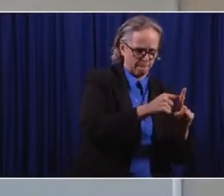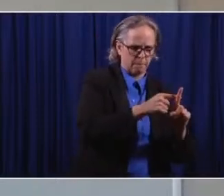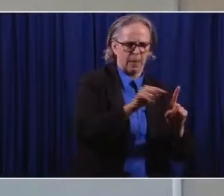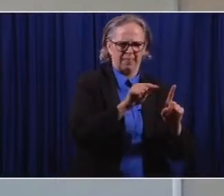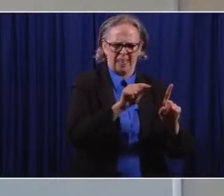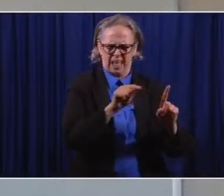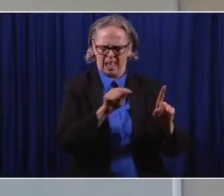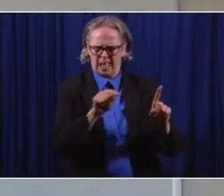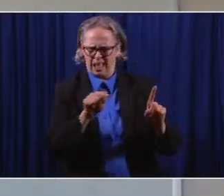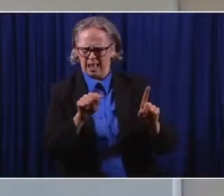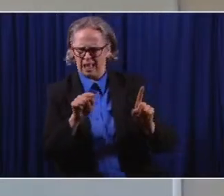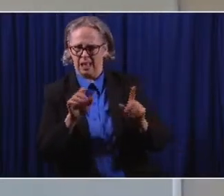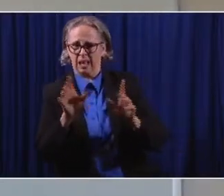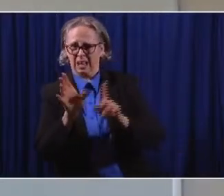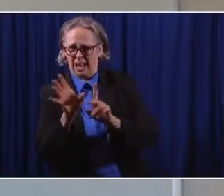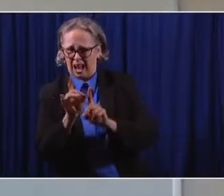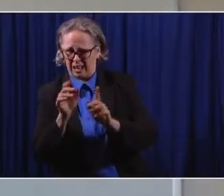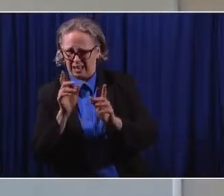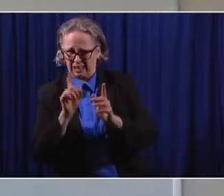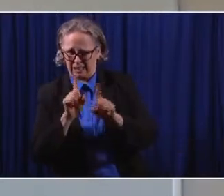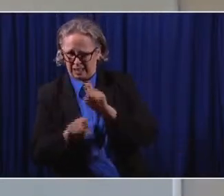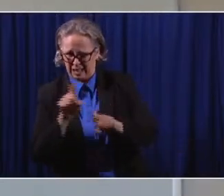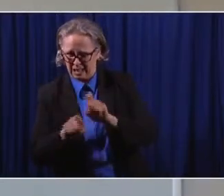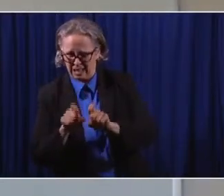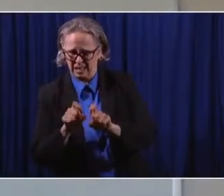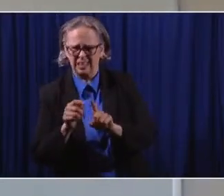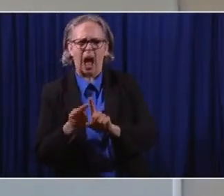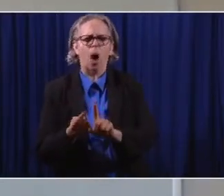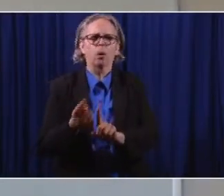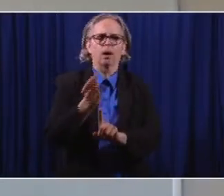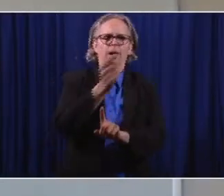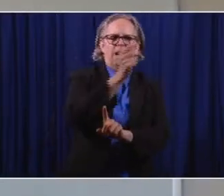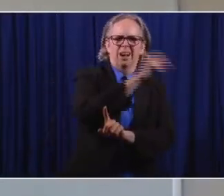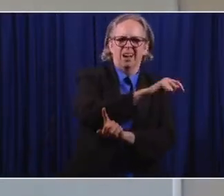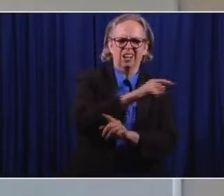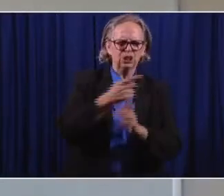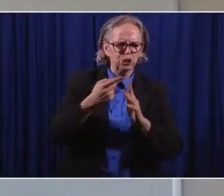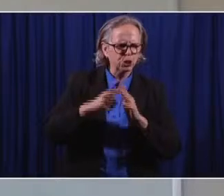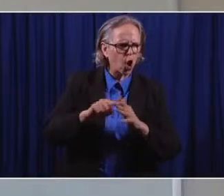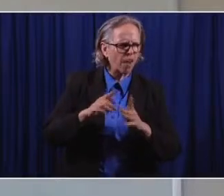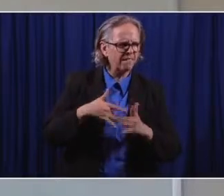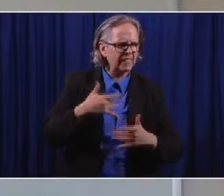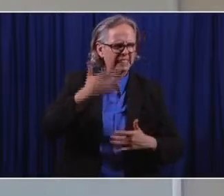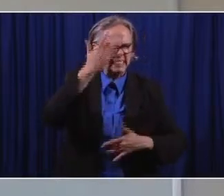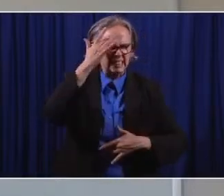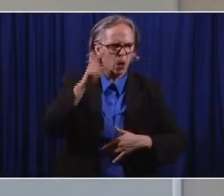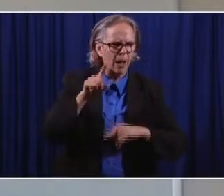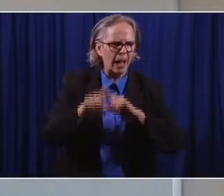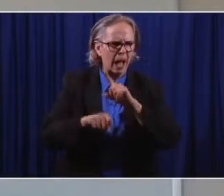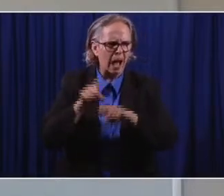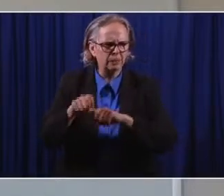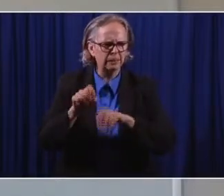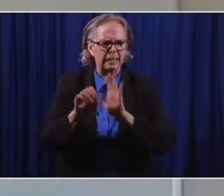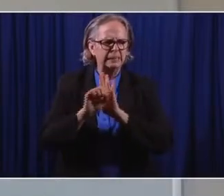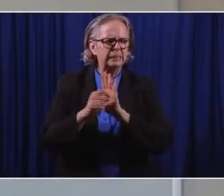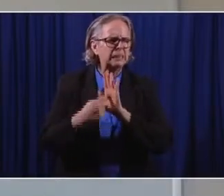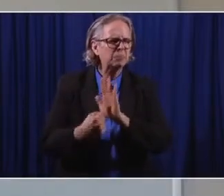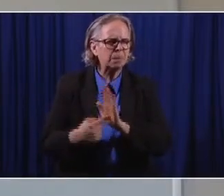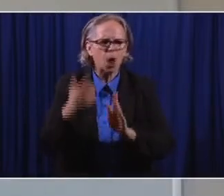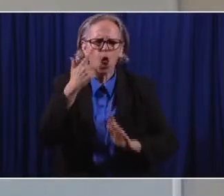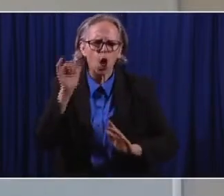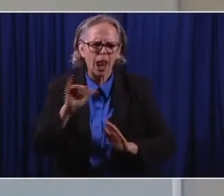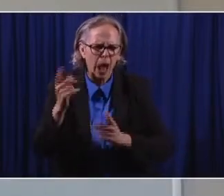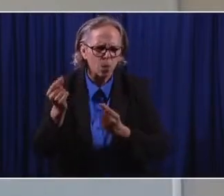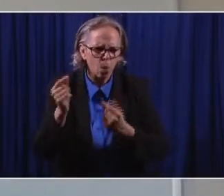we do that is we ask when they first started to feel ill and what those symptoms were. And once we get that date of